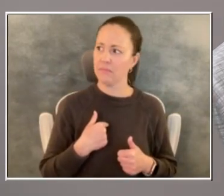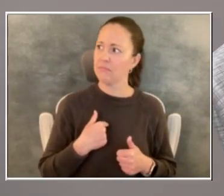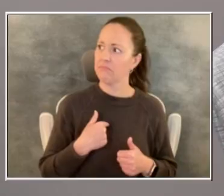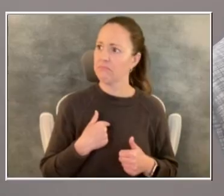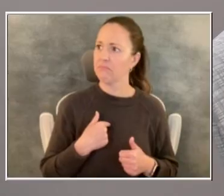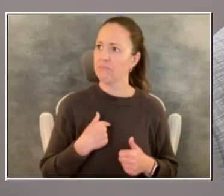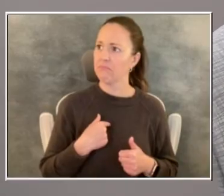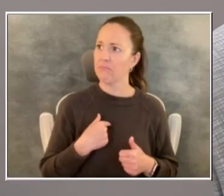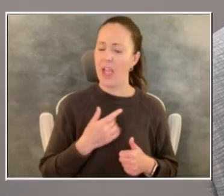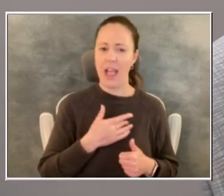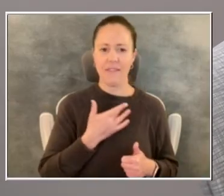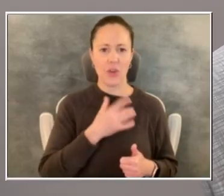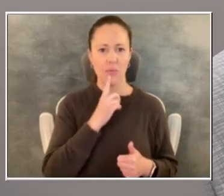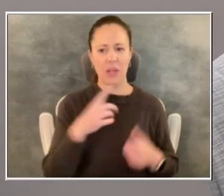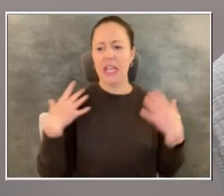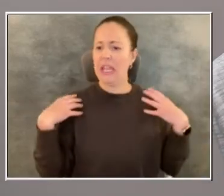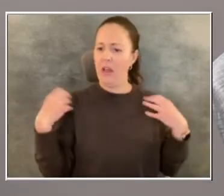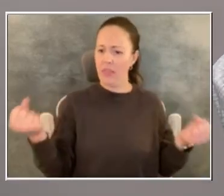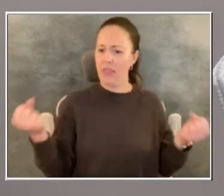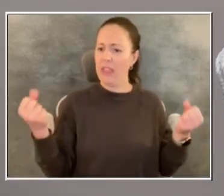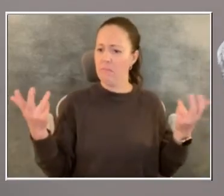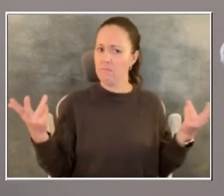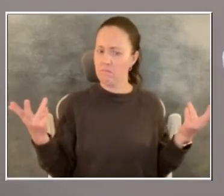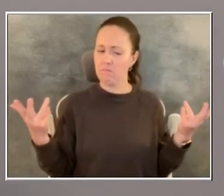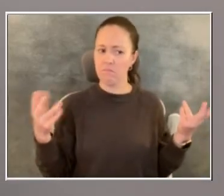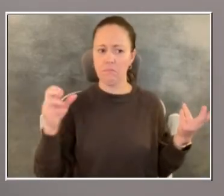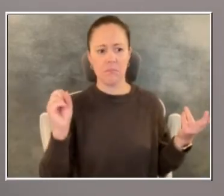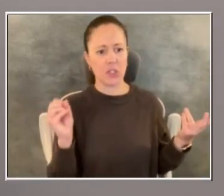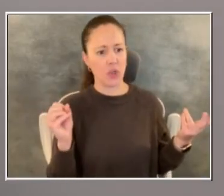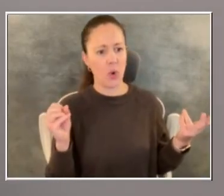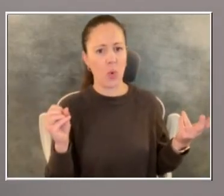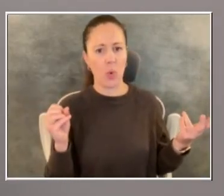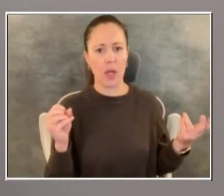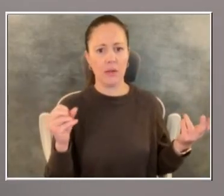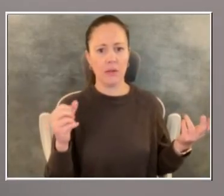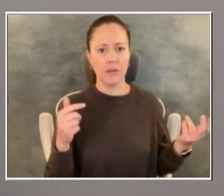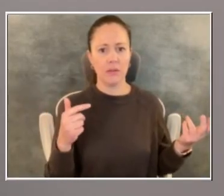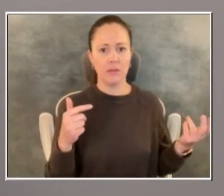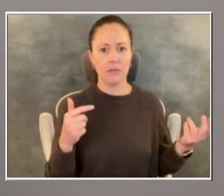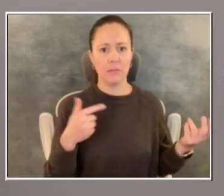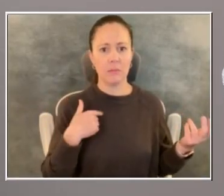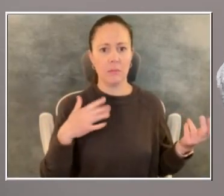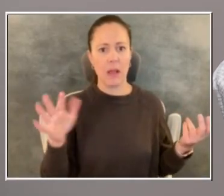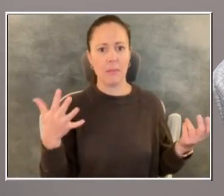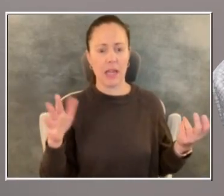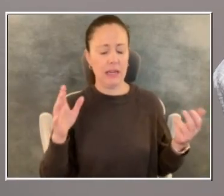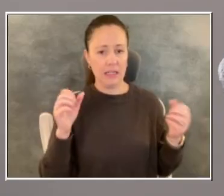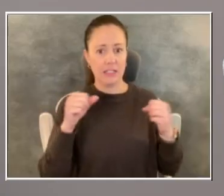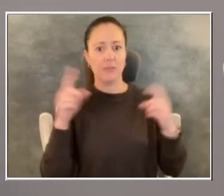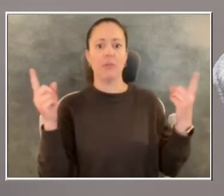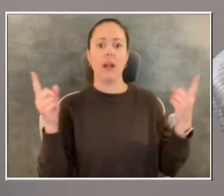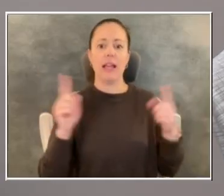a general rule. And so I'm just, truthfully, I'm kind of surprised. But,